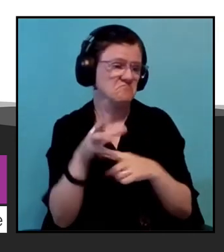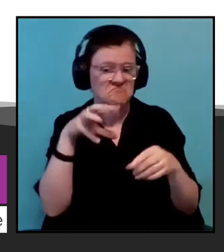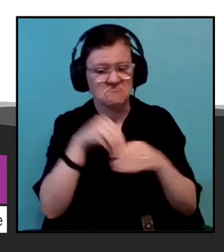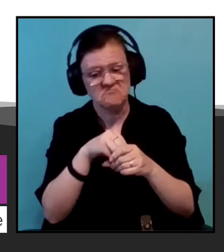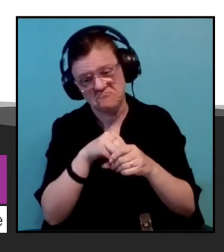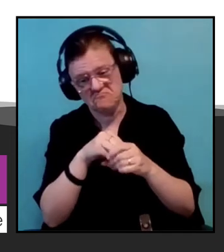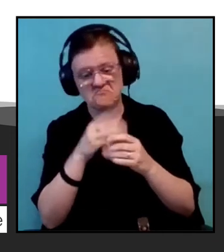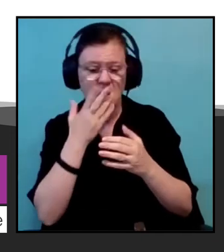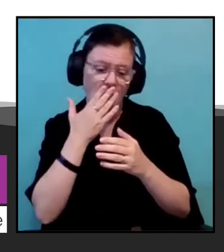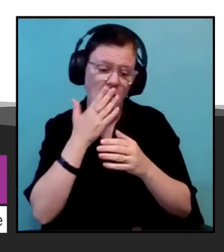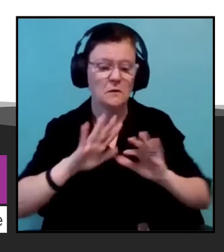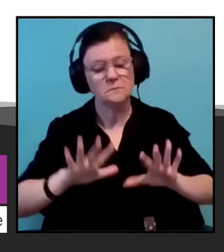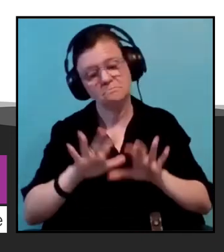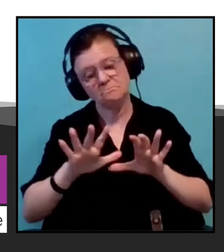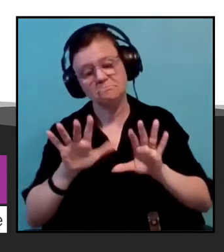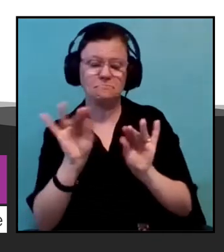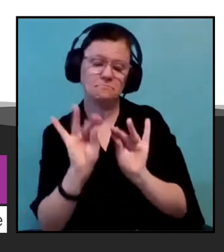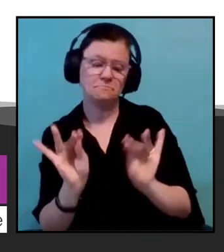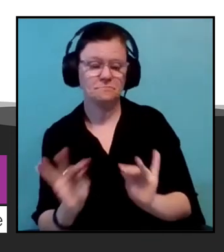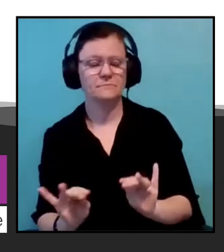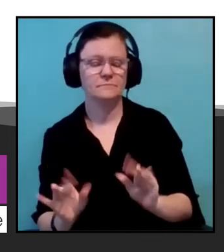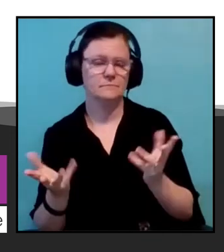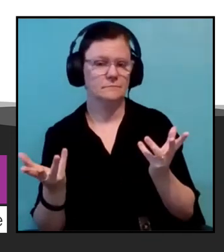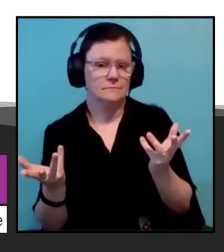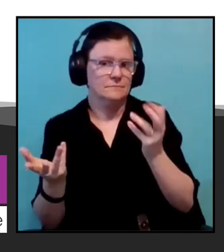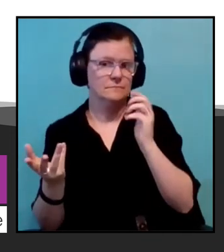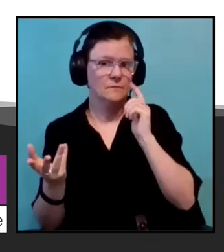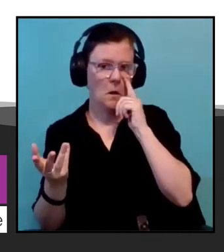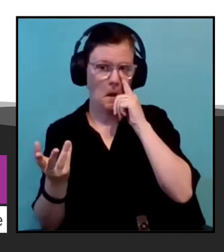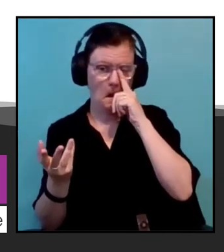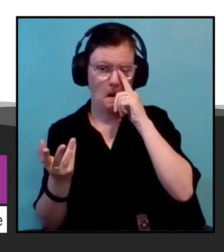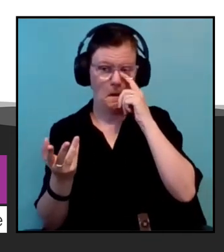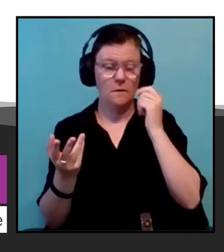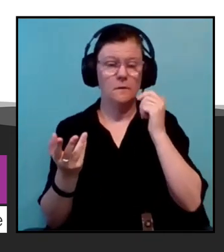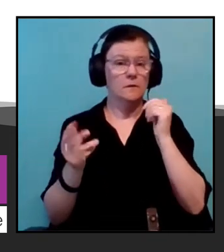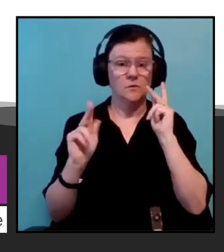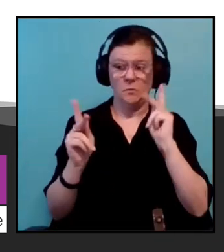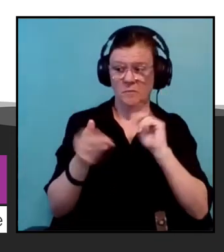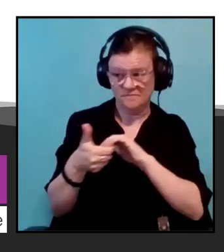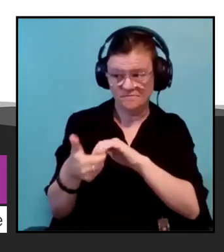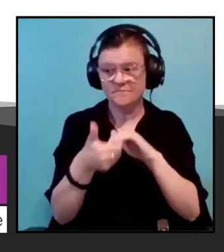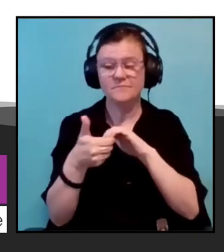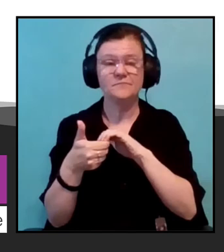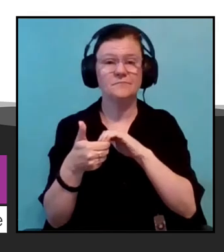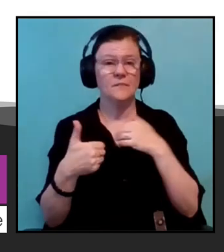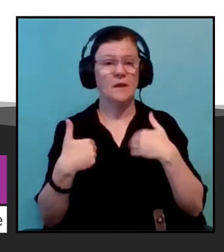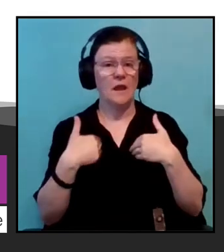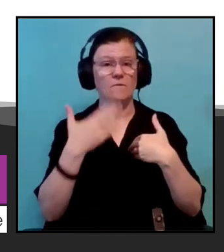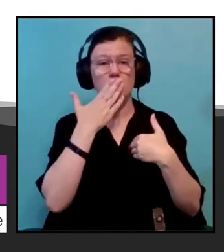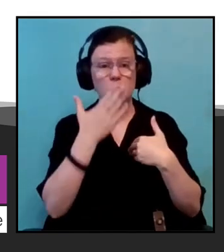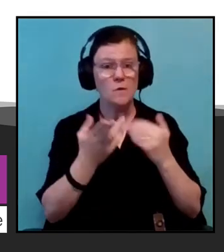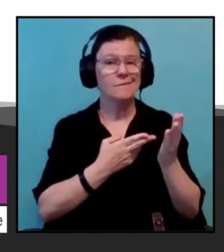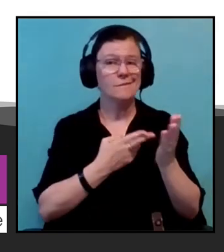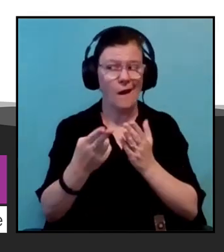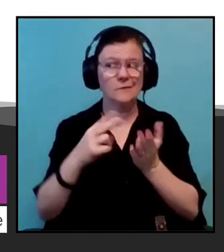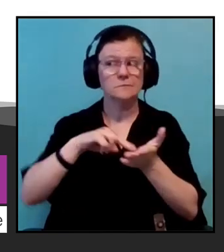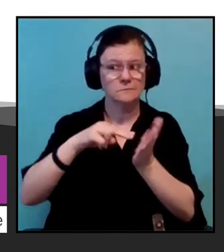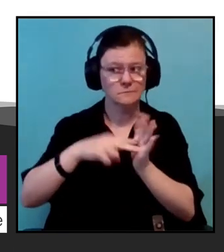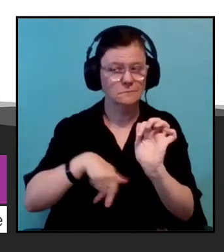in really colorful and bright materials. And so together, folks were able to make a meaningful